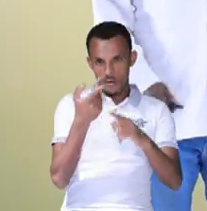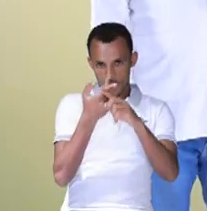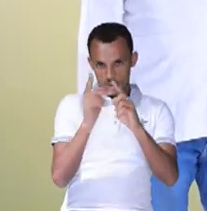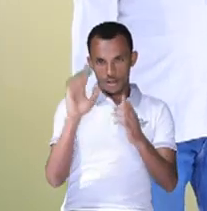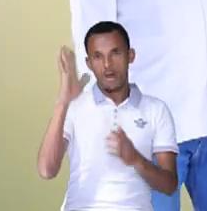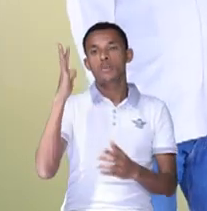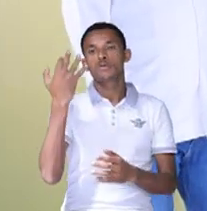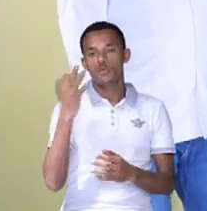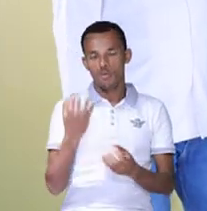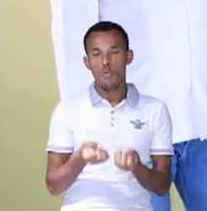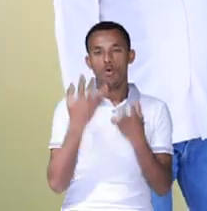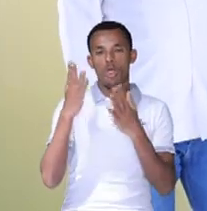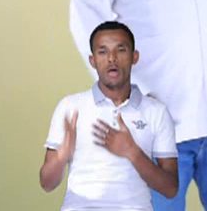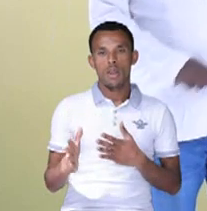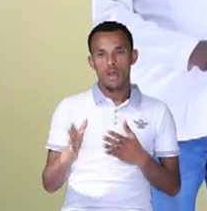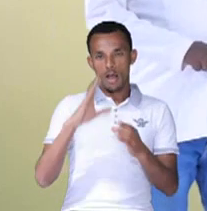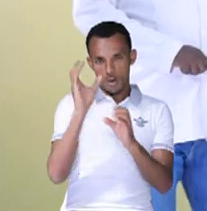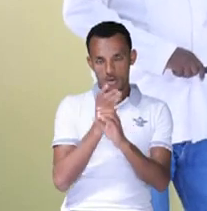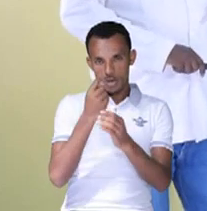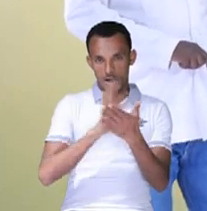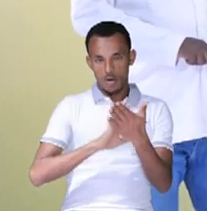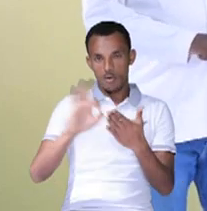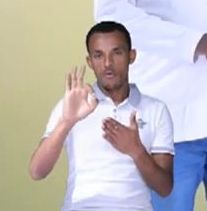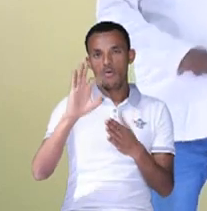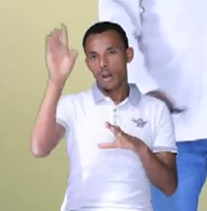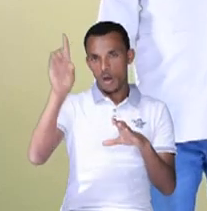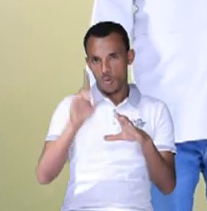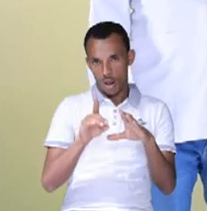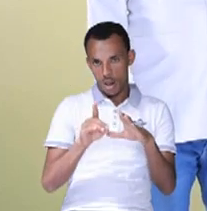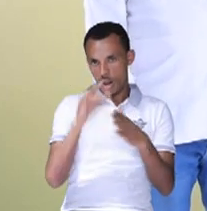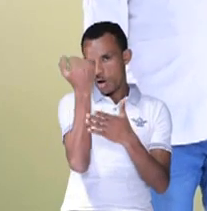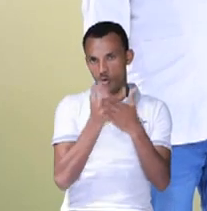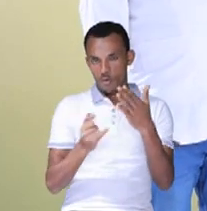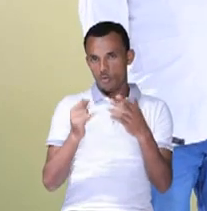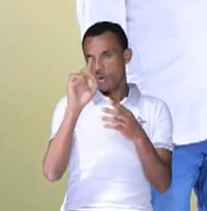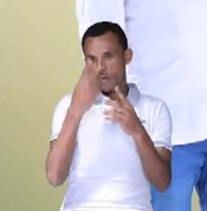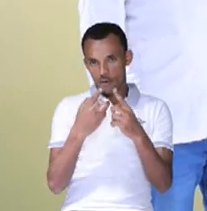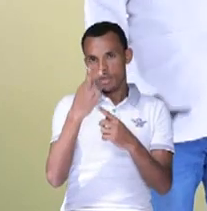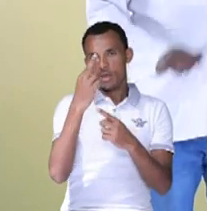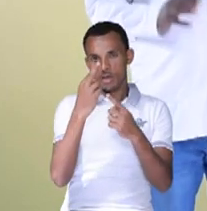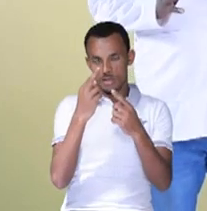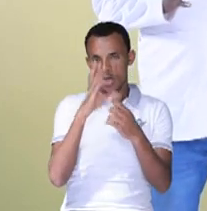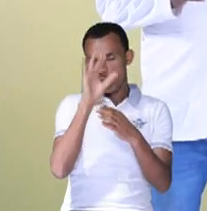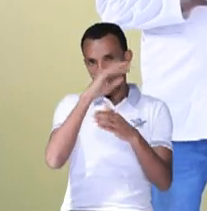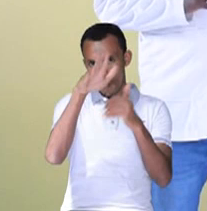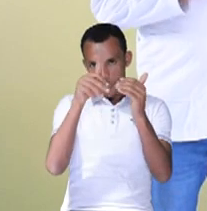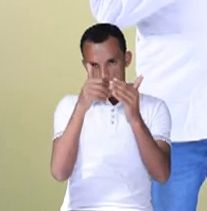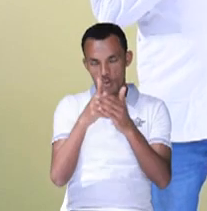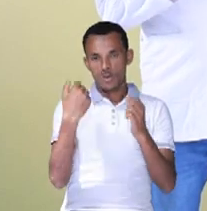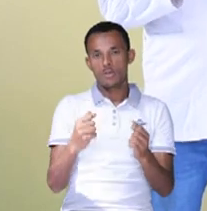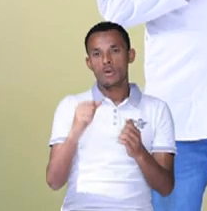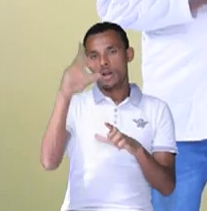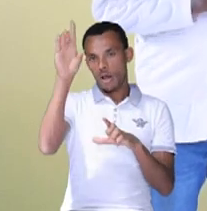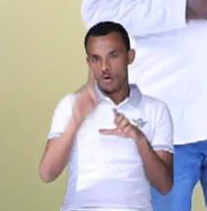the types of polygon, calculate the number of diagonal drawn from one vertex and all possible diagonal on